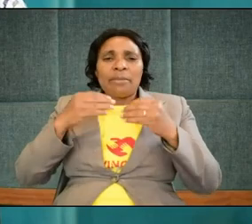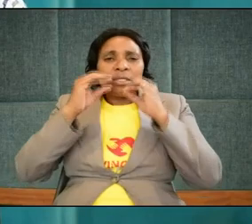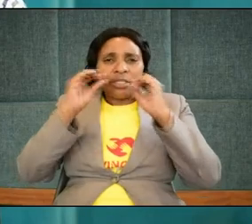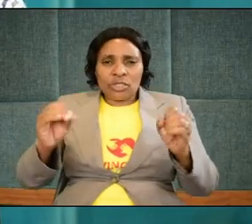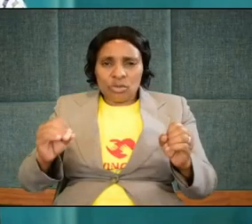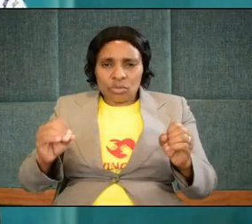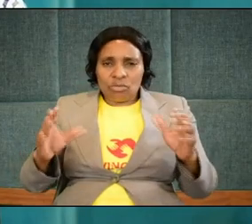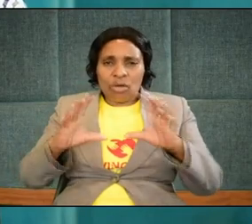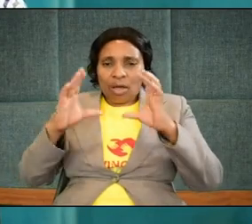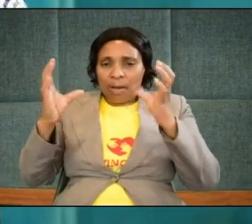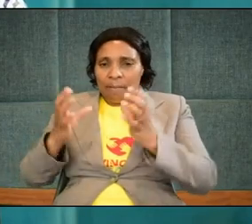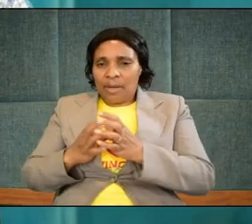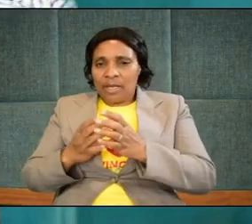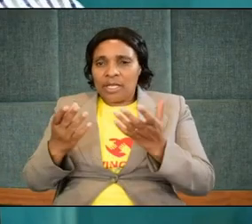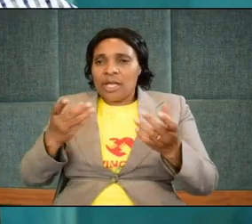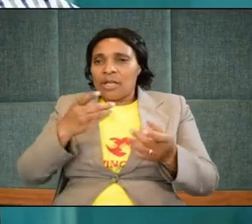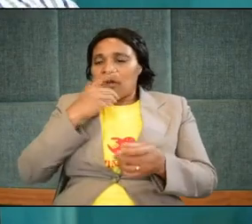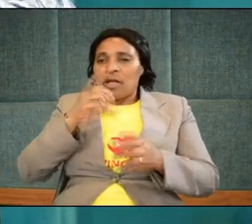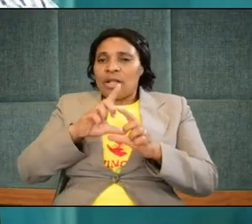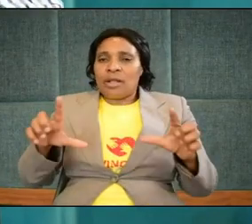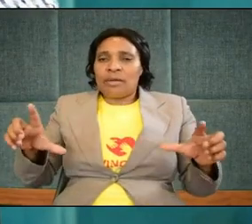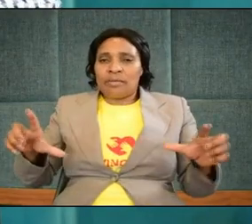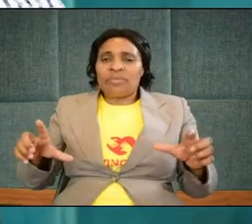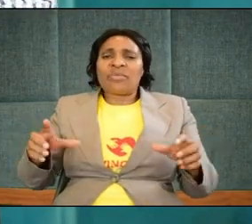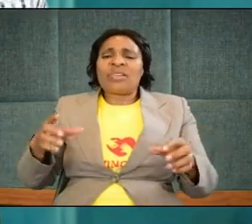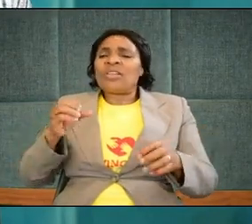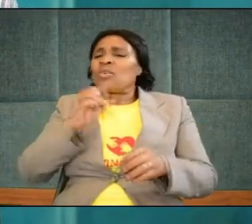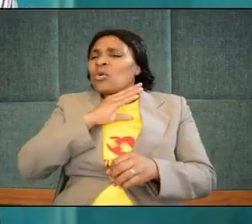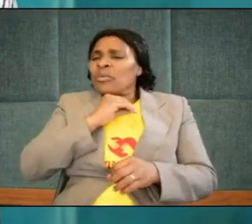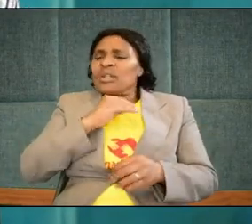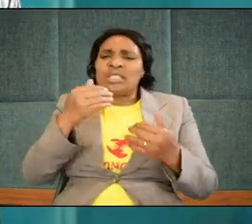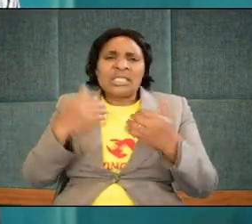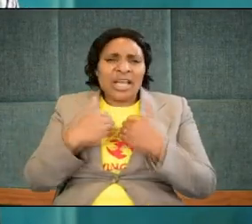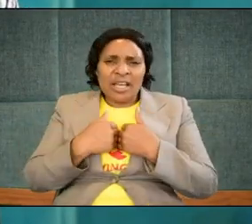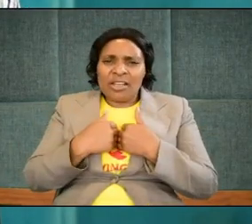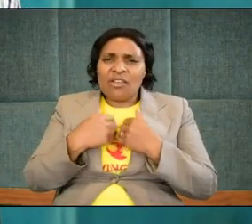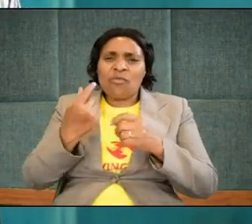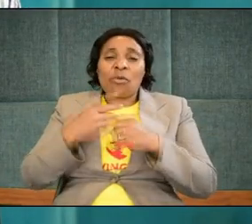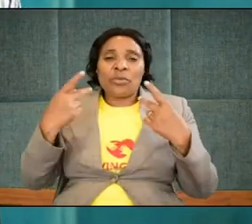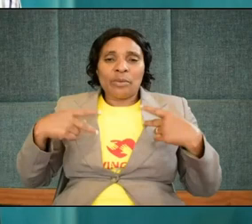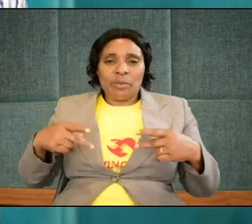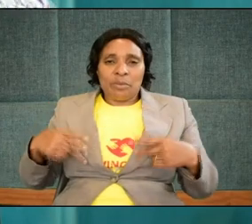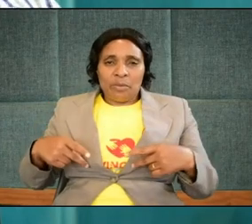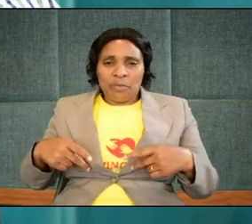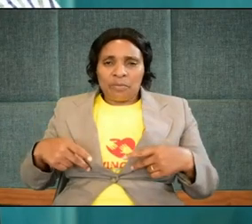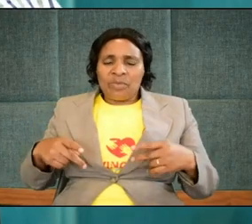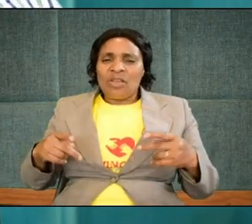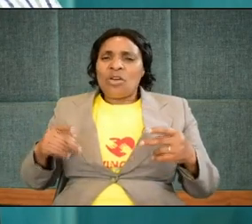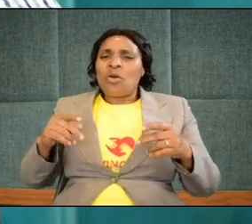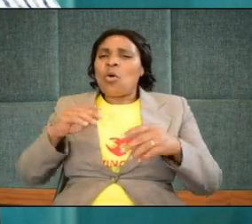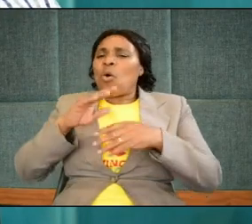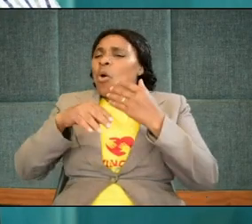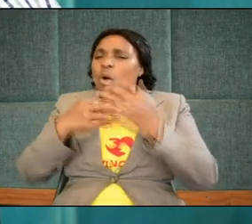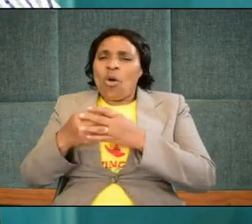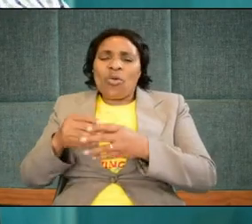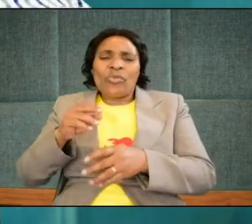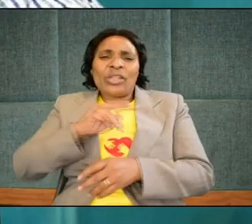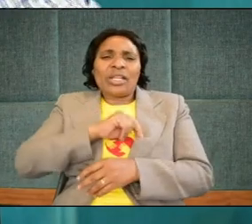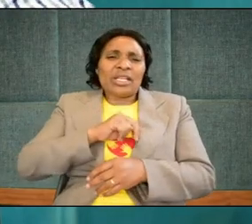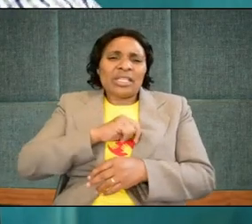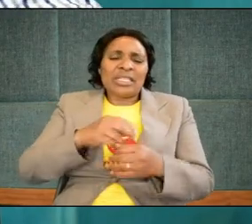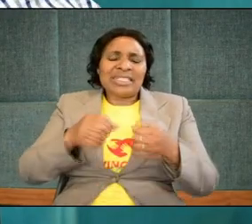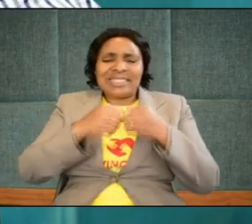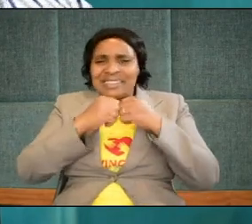unhappy campers in the wilderness. Can you imagine all the complaints that he had from the people? The overwhelming nature of